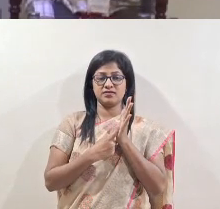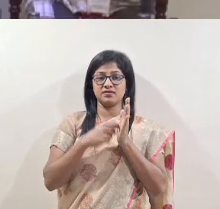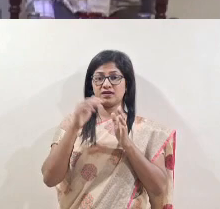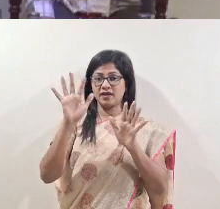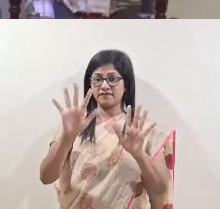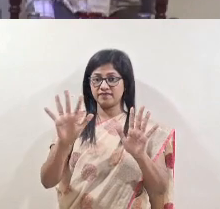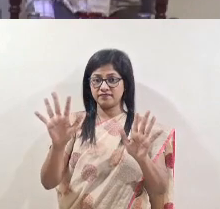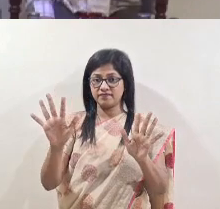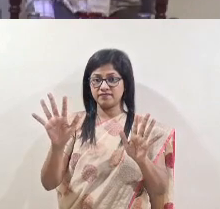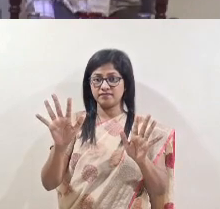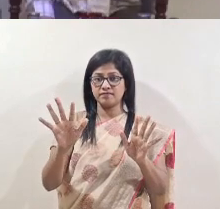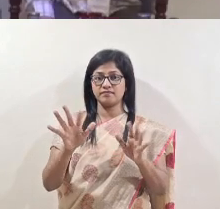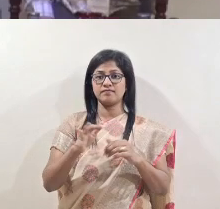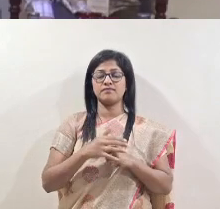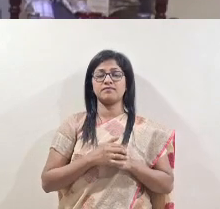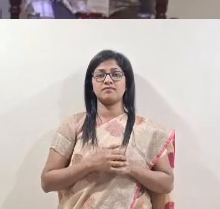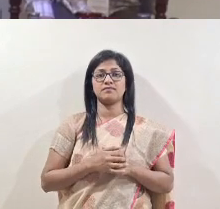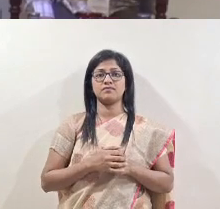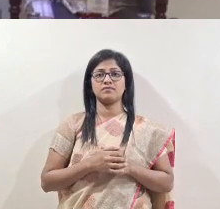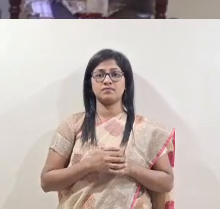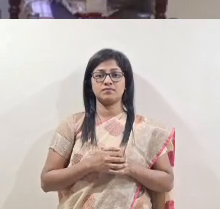here?